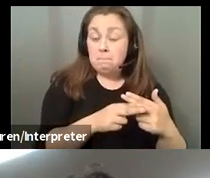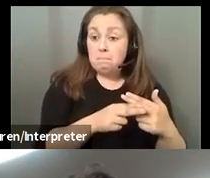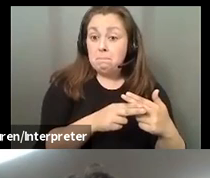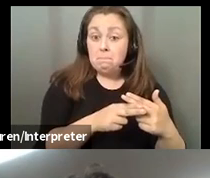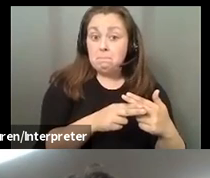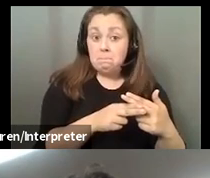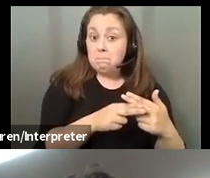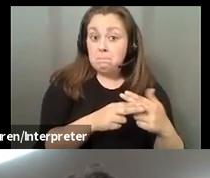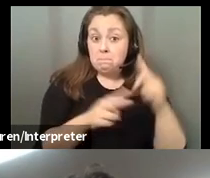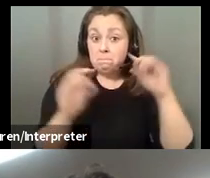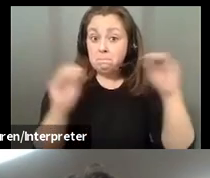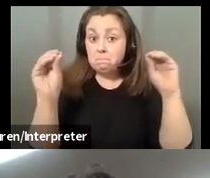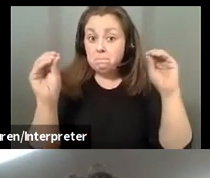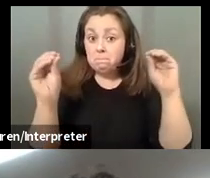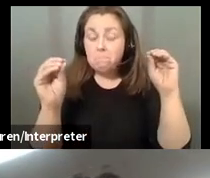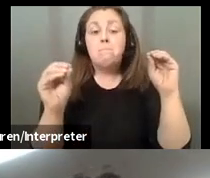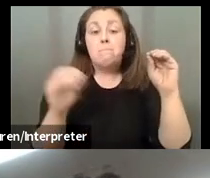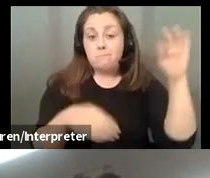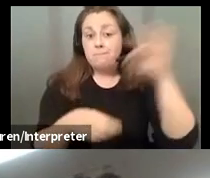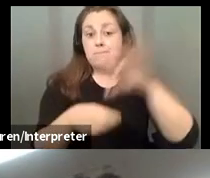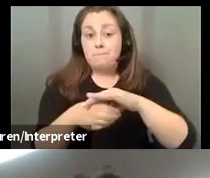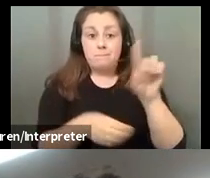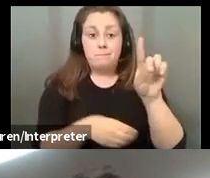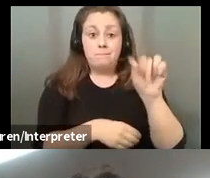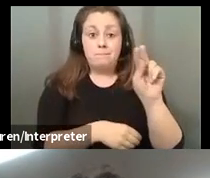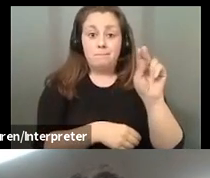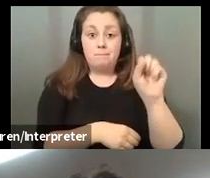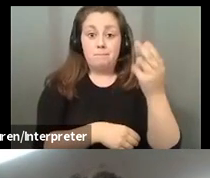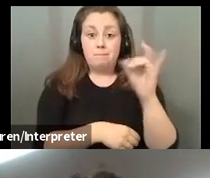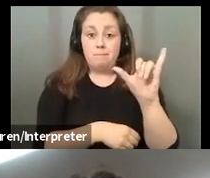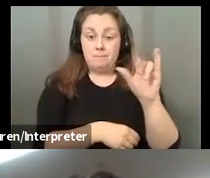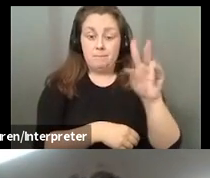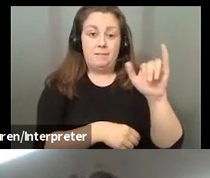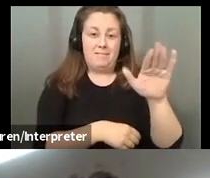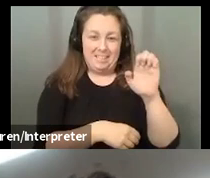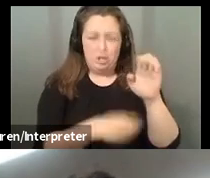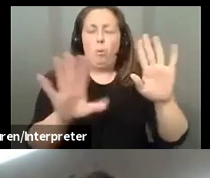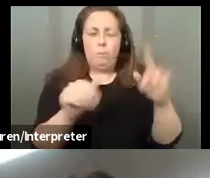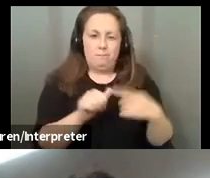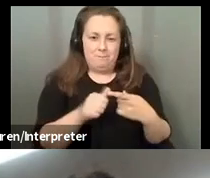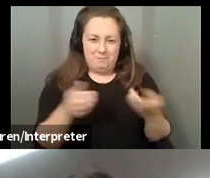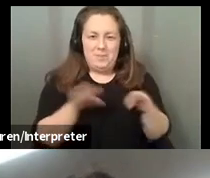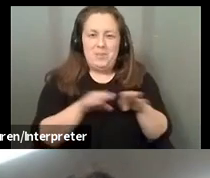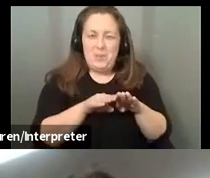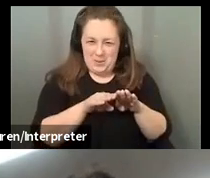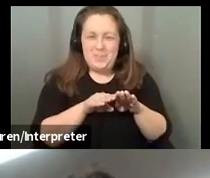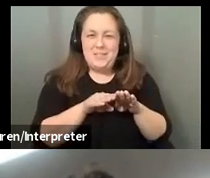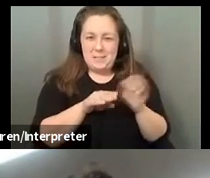No, seeing none, I would cast a single vote for Dan Sheedy as vice chair. I'm